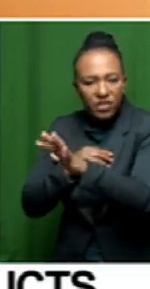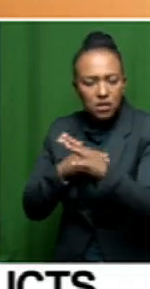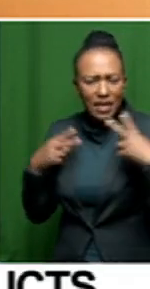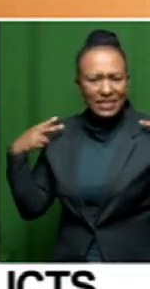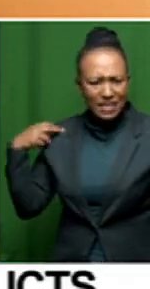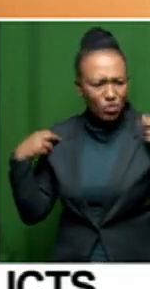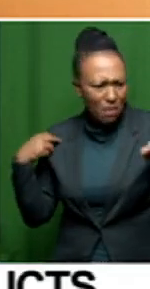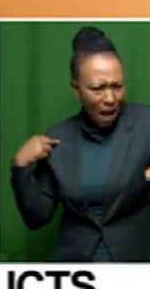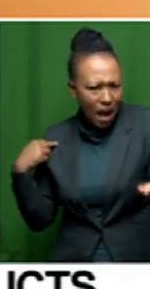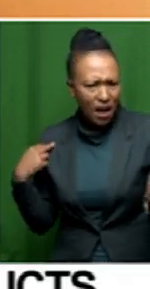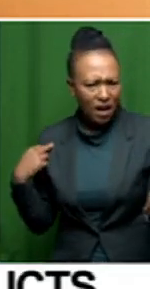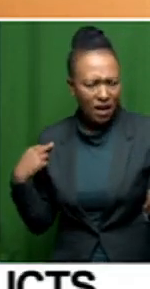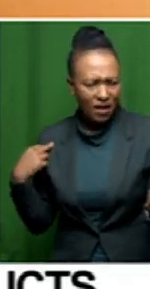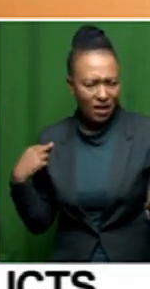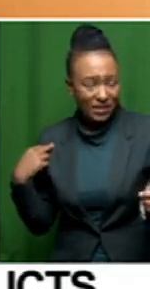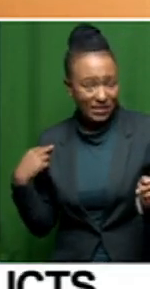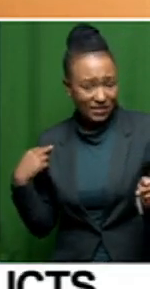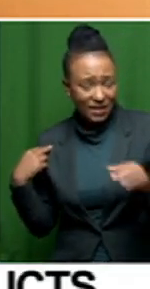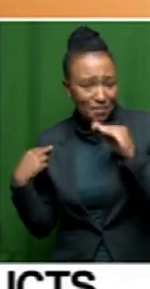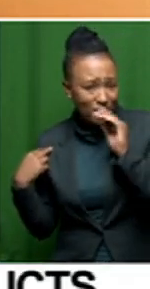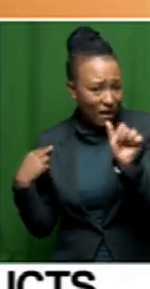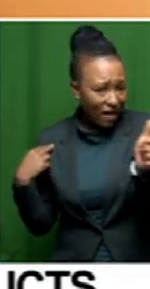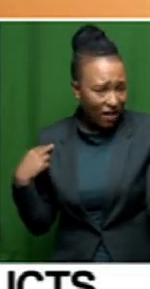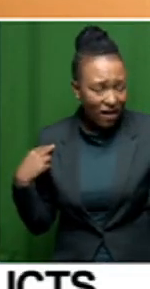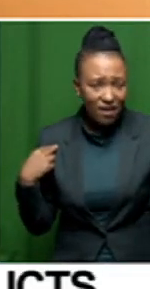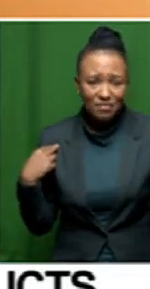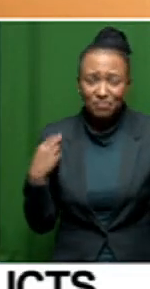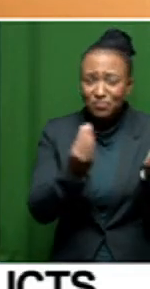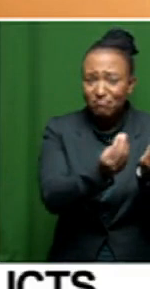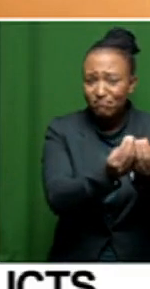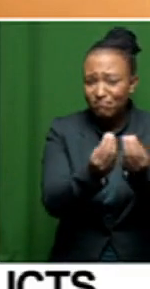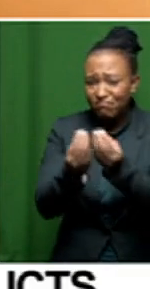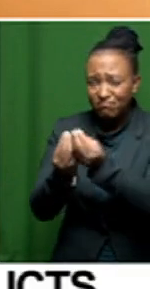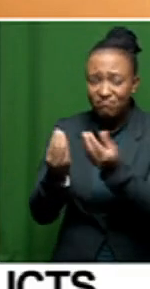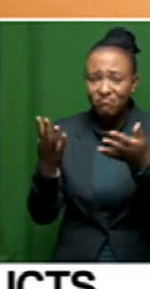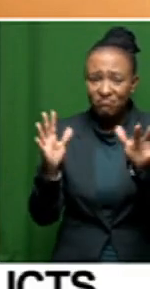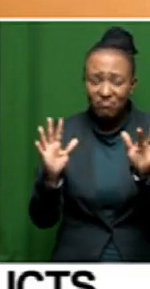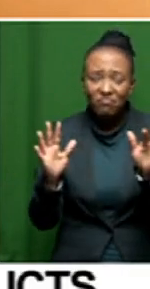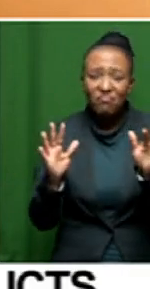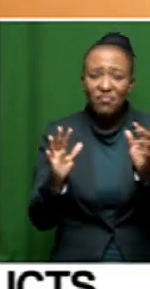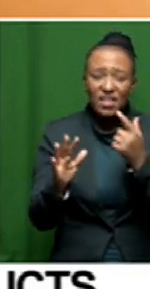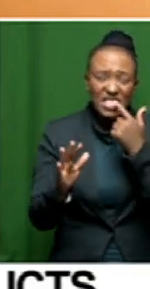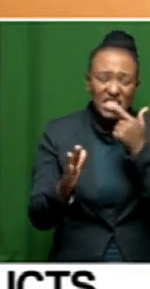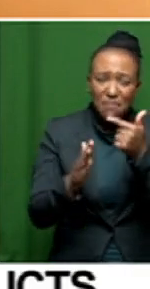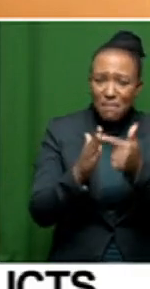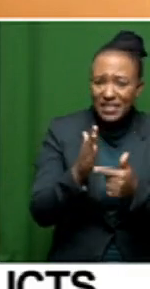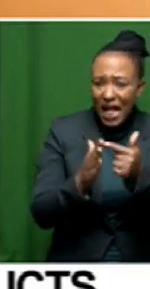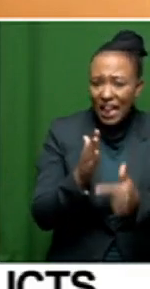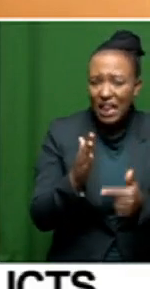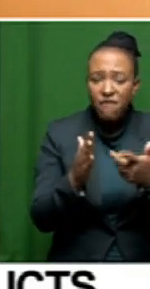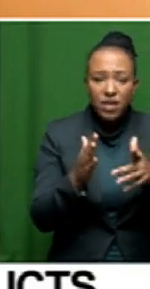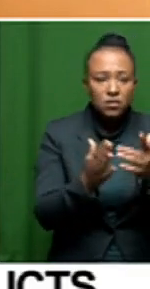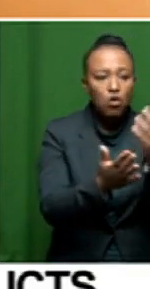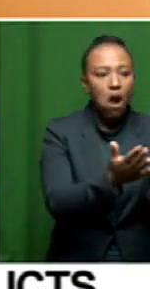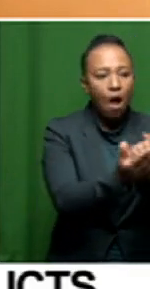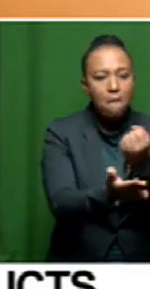security there. Not to talk about all the other fittings and fixtures, metal that was stolen to be sold as